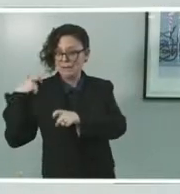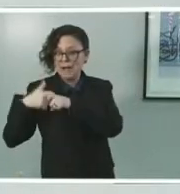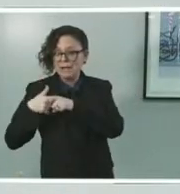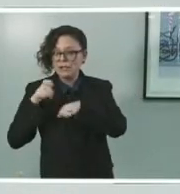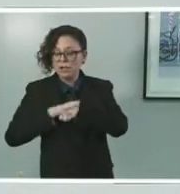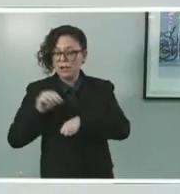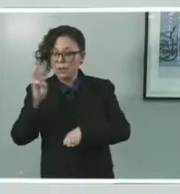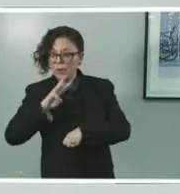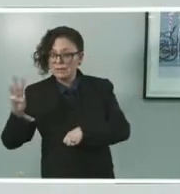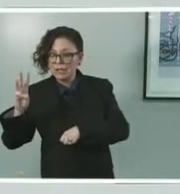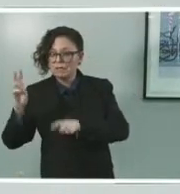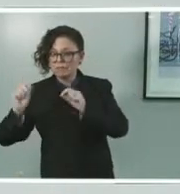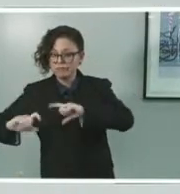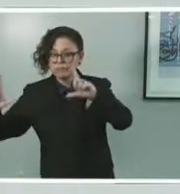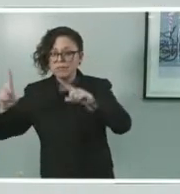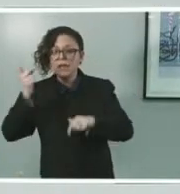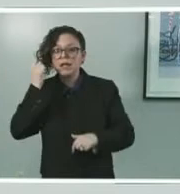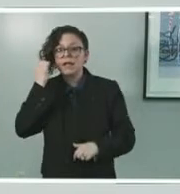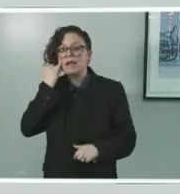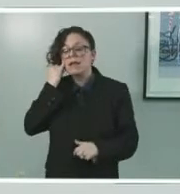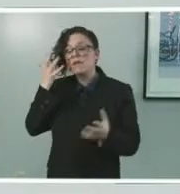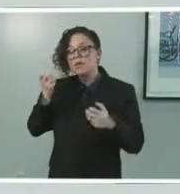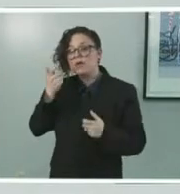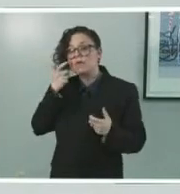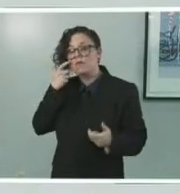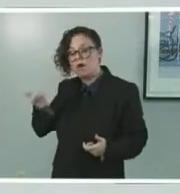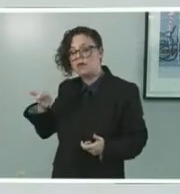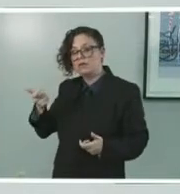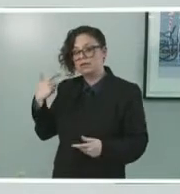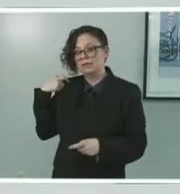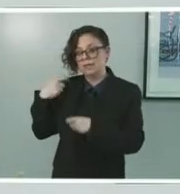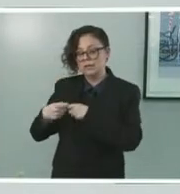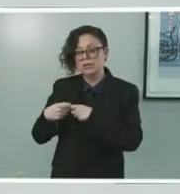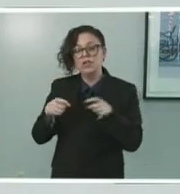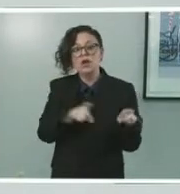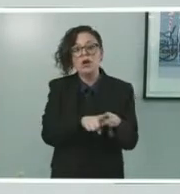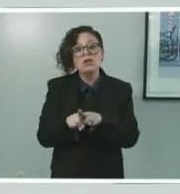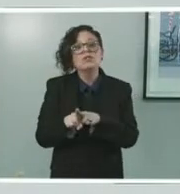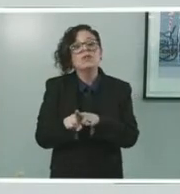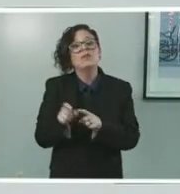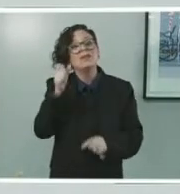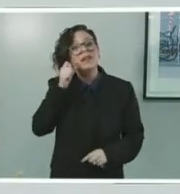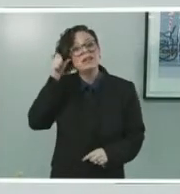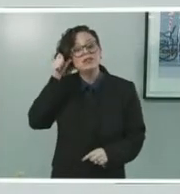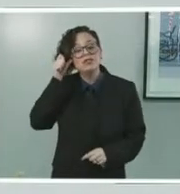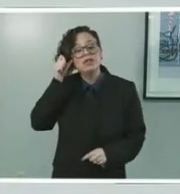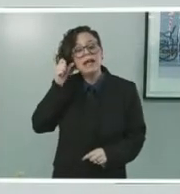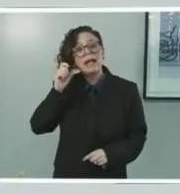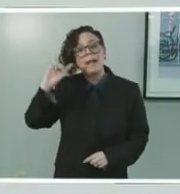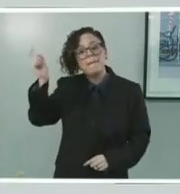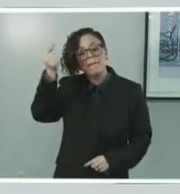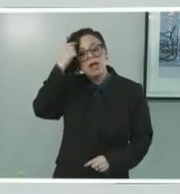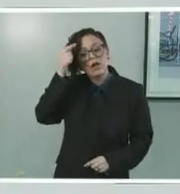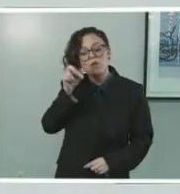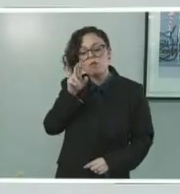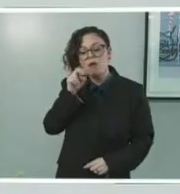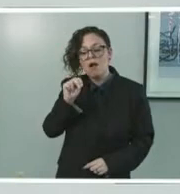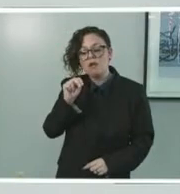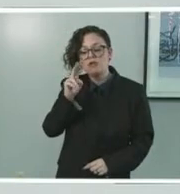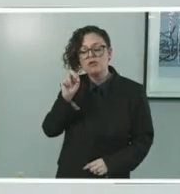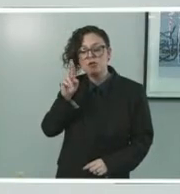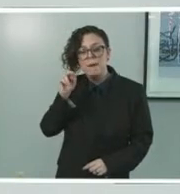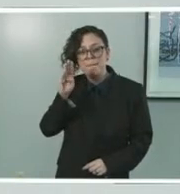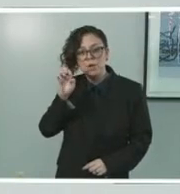Spanish. As you may know, yesterday, Mayor Ron Nirenberg and Judge Nelson Wolff issued a Stay Home, Work Safe